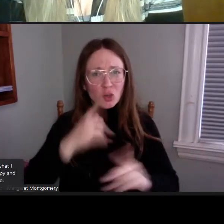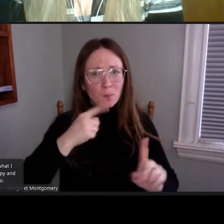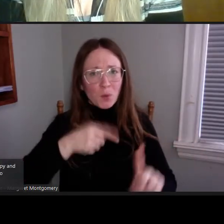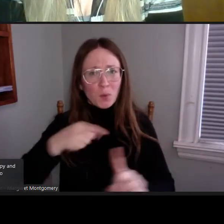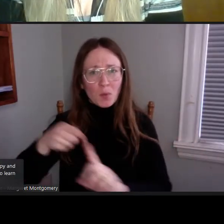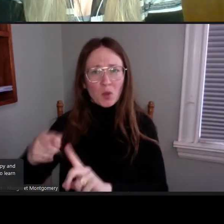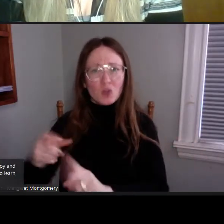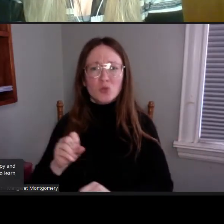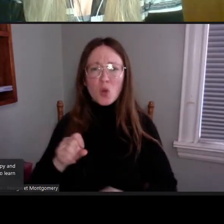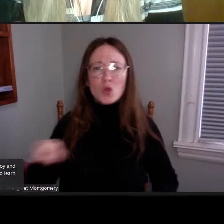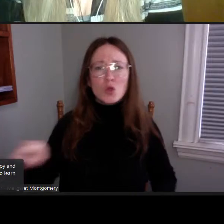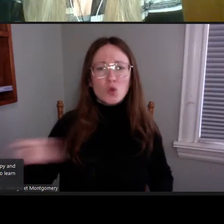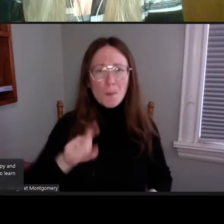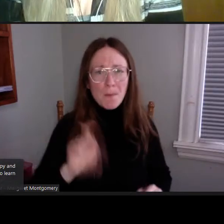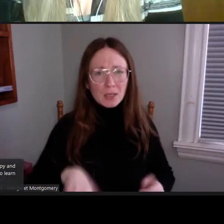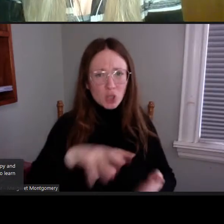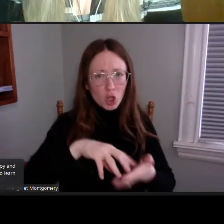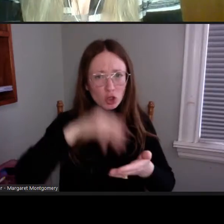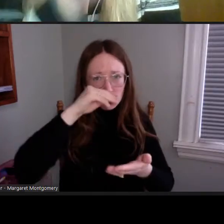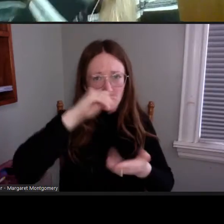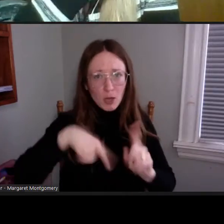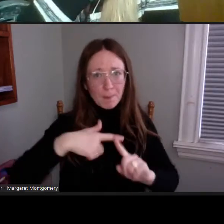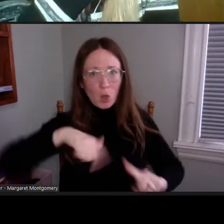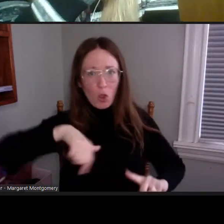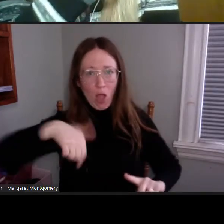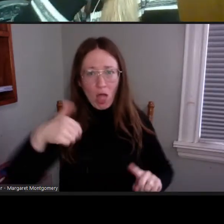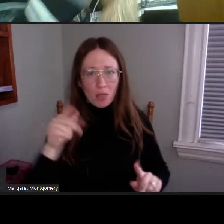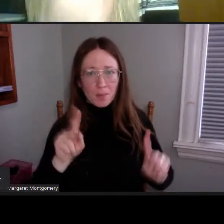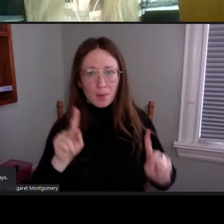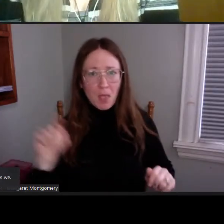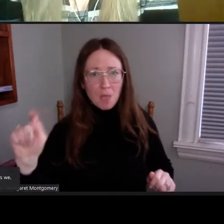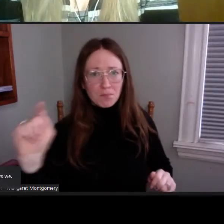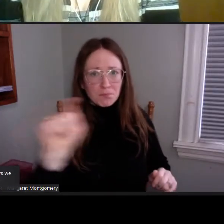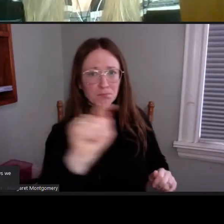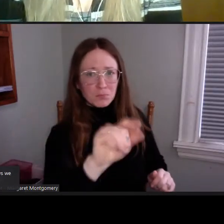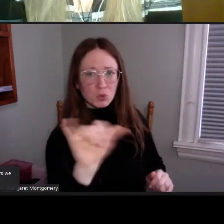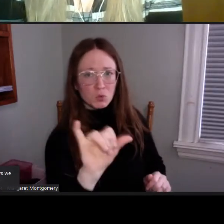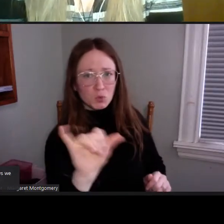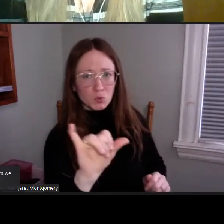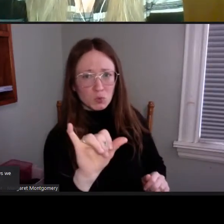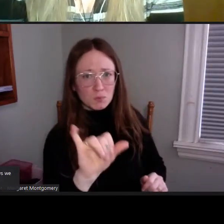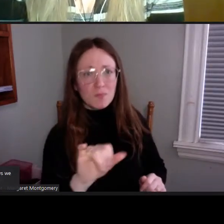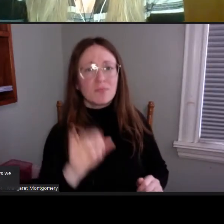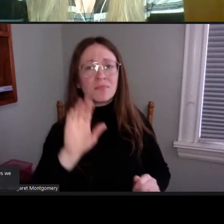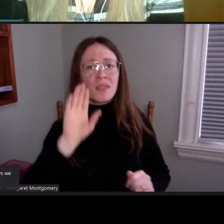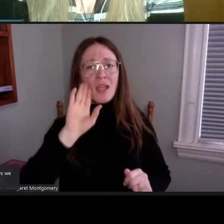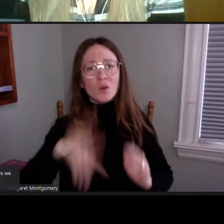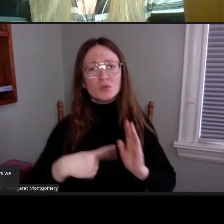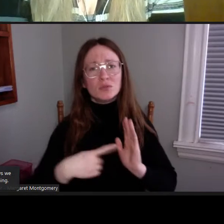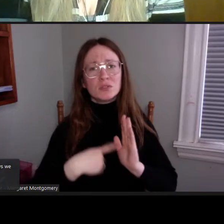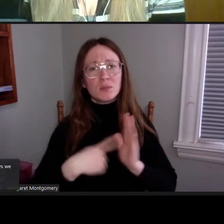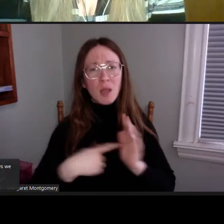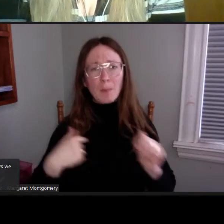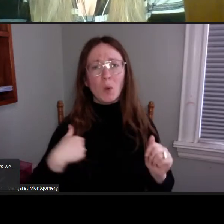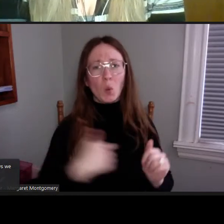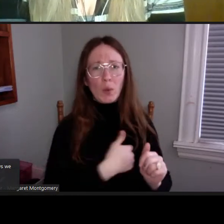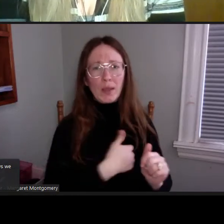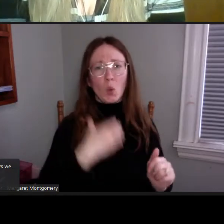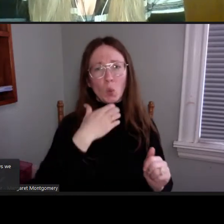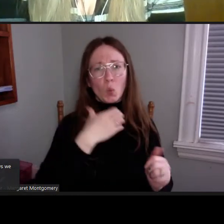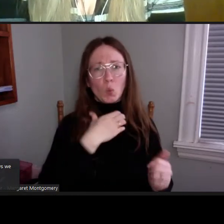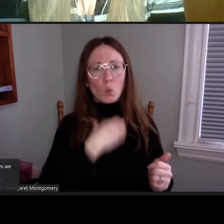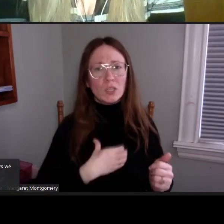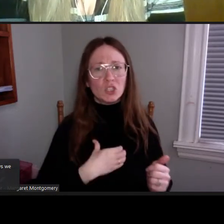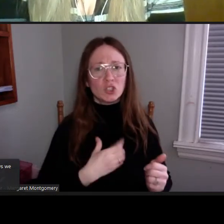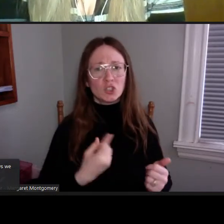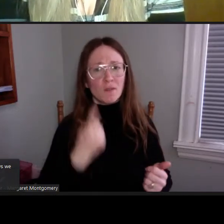learn about. I understand that we have different ways we wish to be addressed or wish to be communicated with. And I